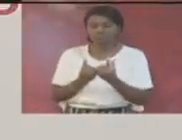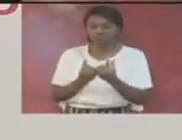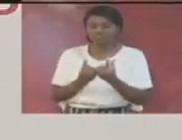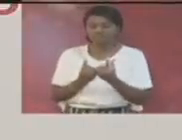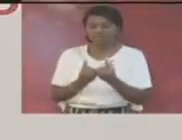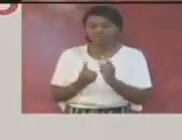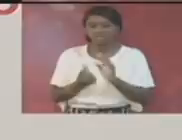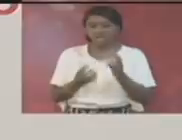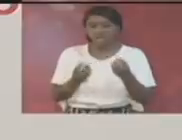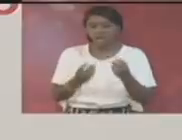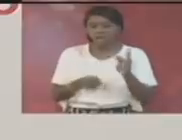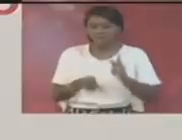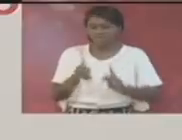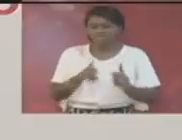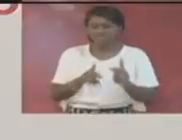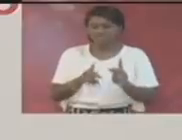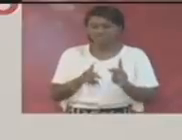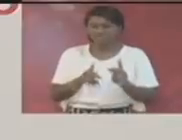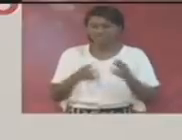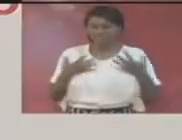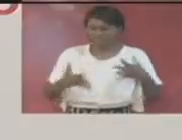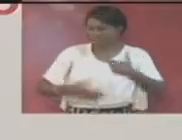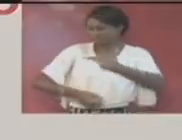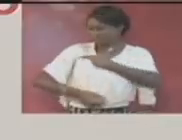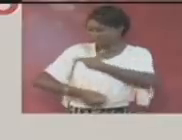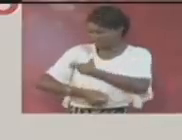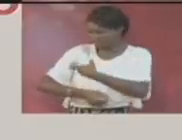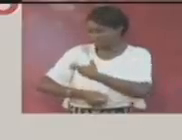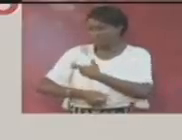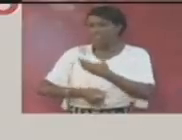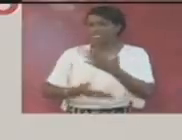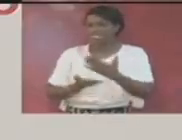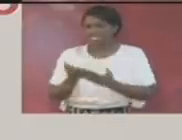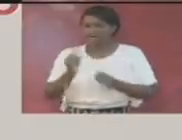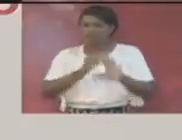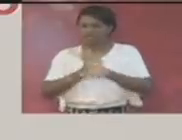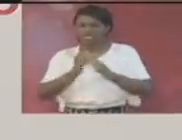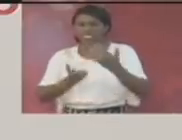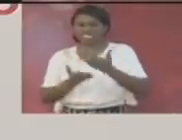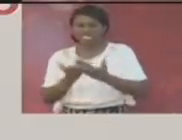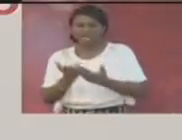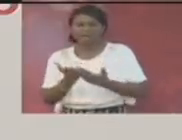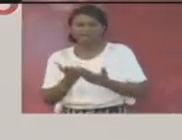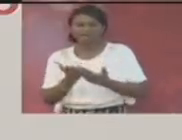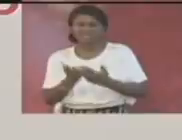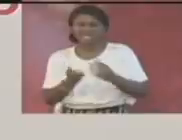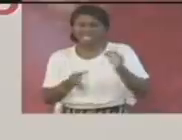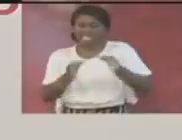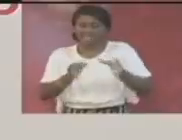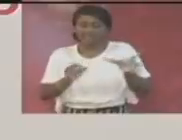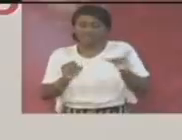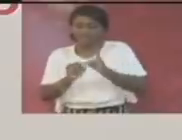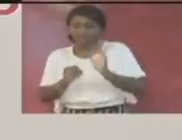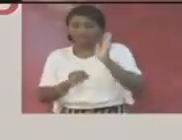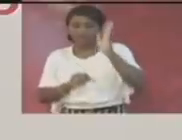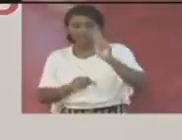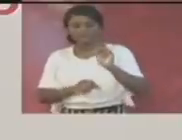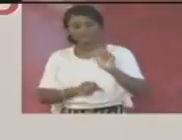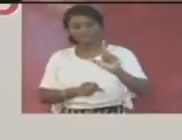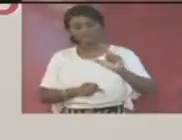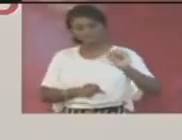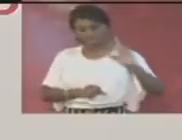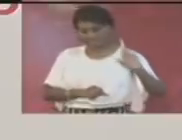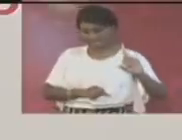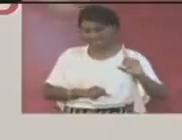efficacy of persons who actually have vaccines will get the disease, but generally speaking, they are milder in nature and lack the complications